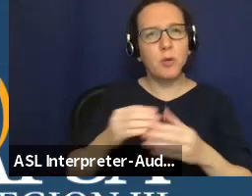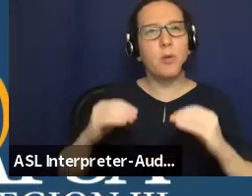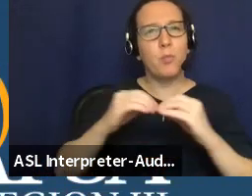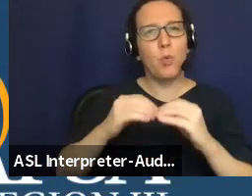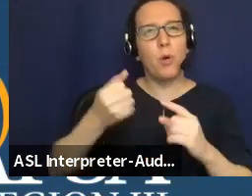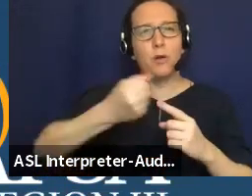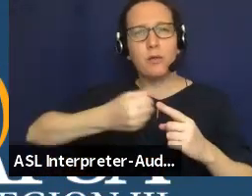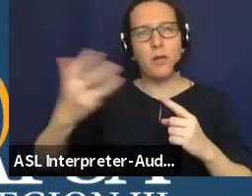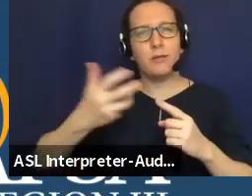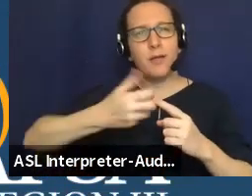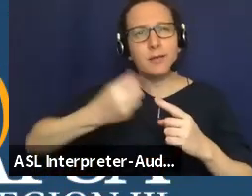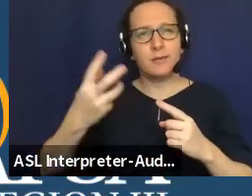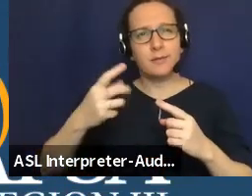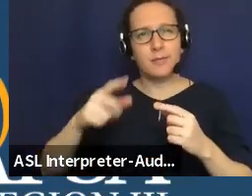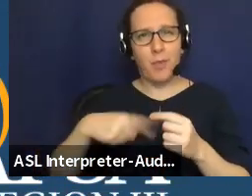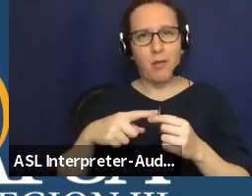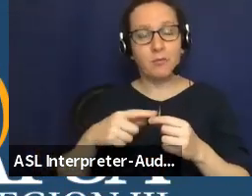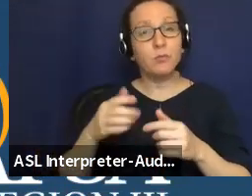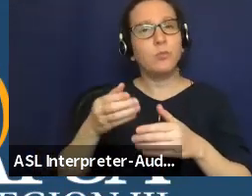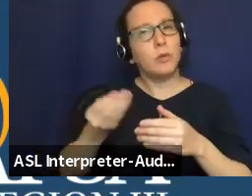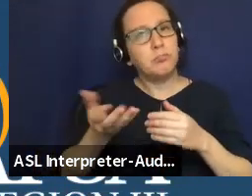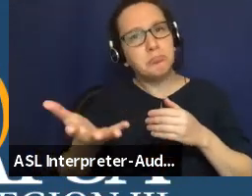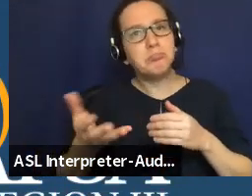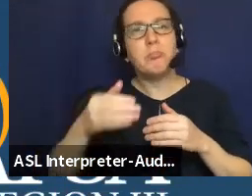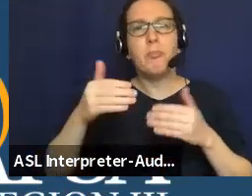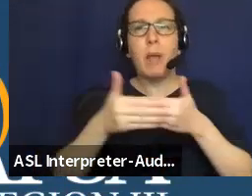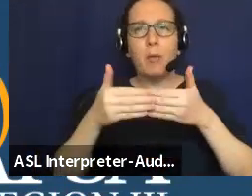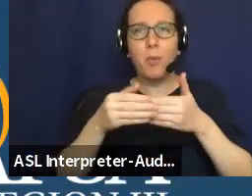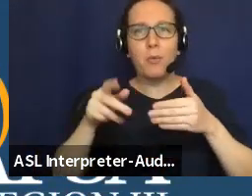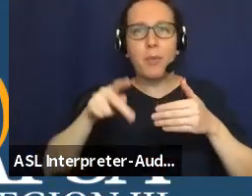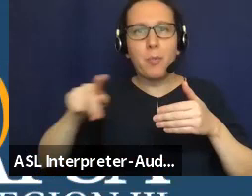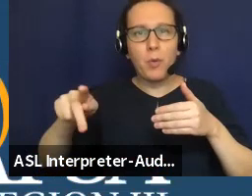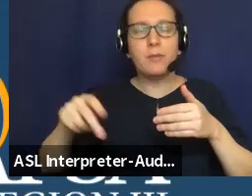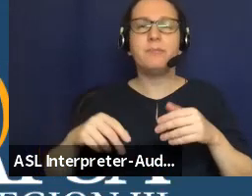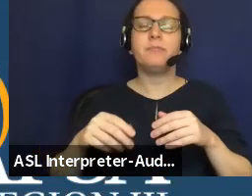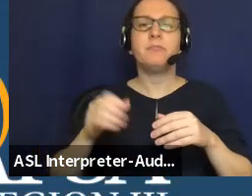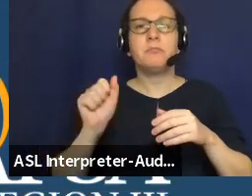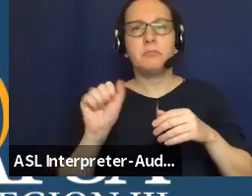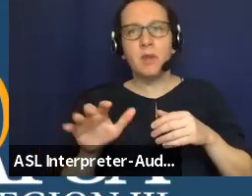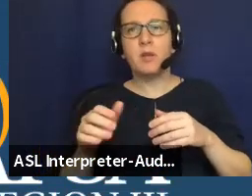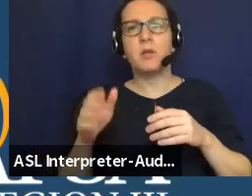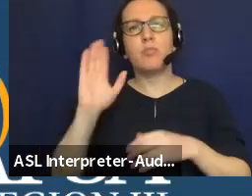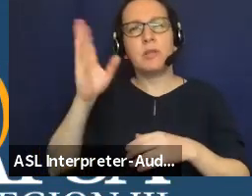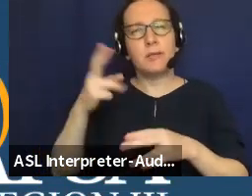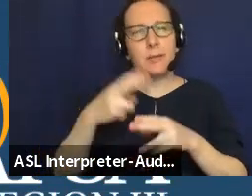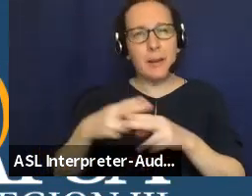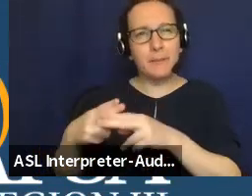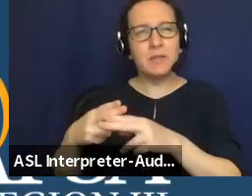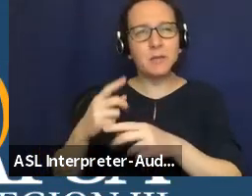to what this is about. So we share the PowerPoint ahead of time. We share the presenters' names so then they can